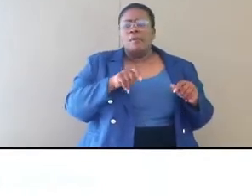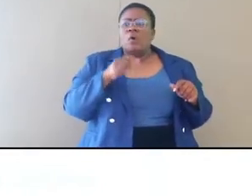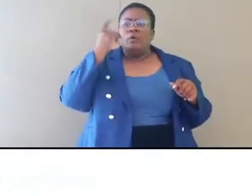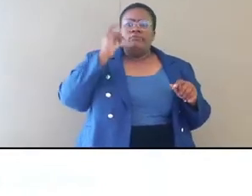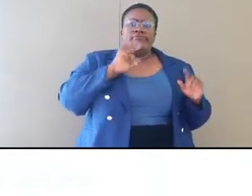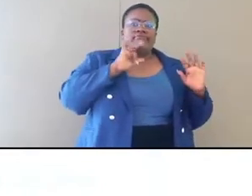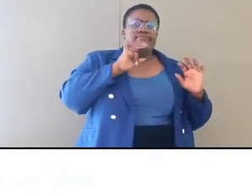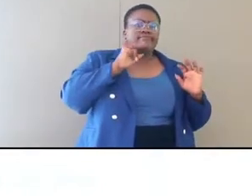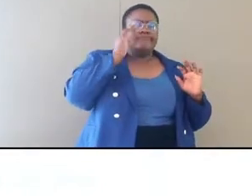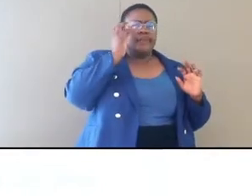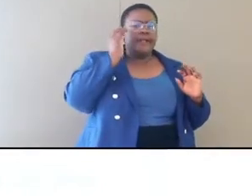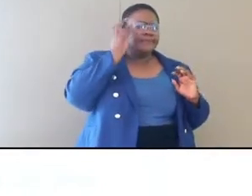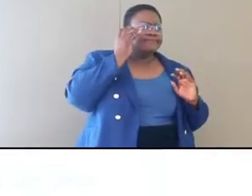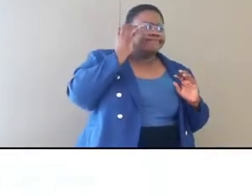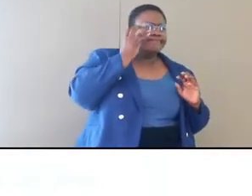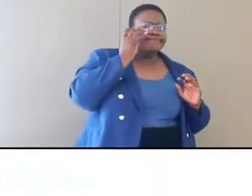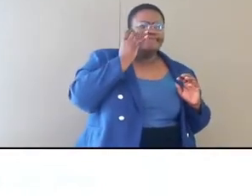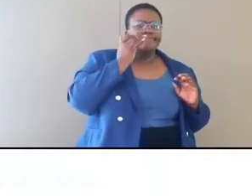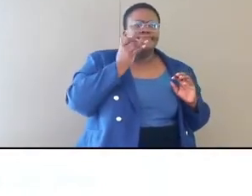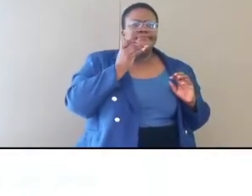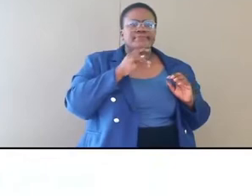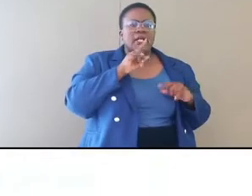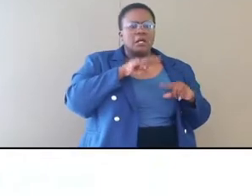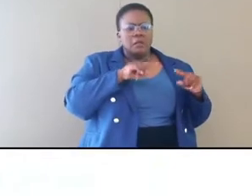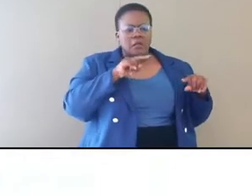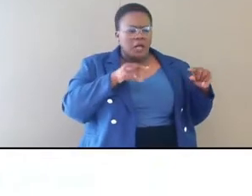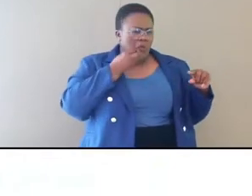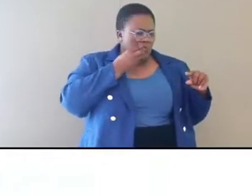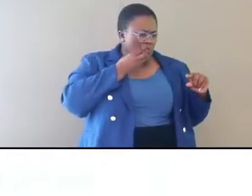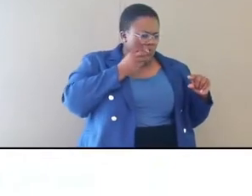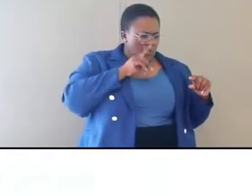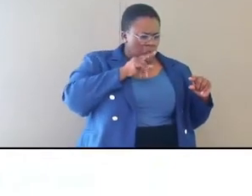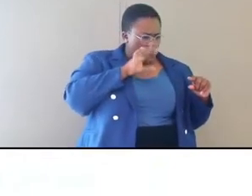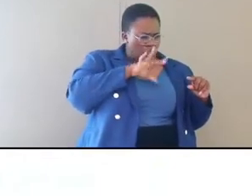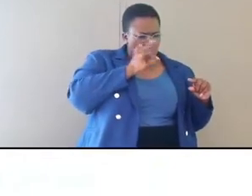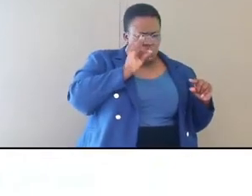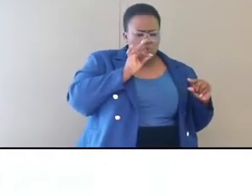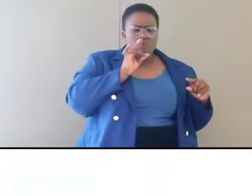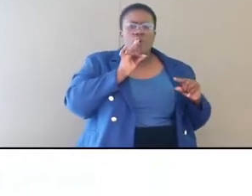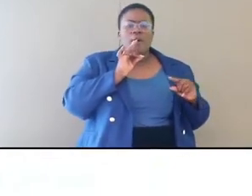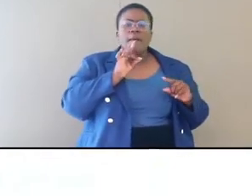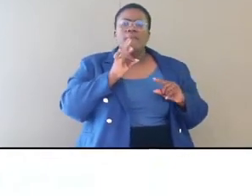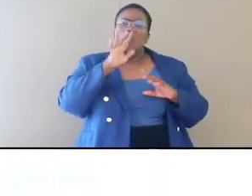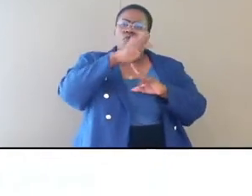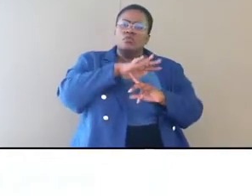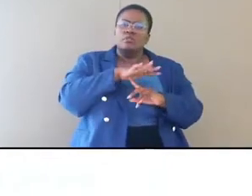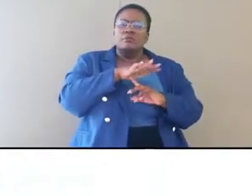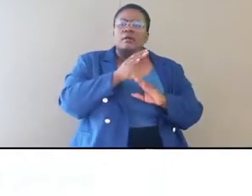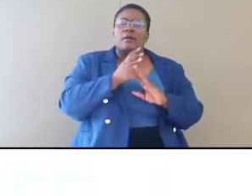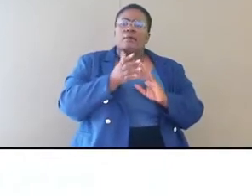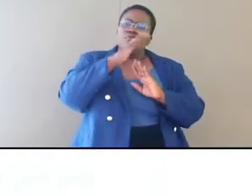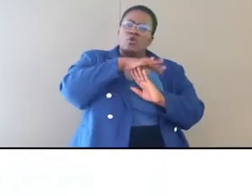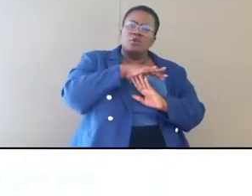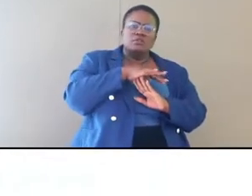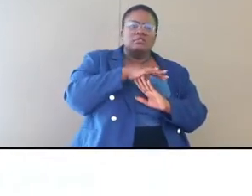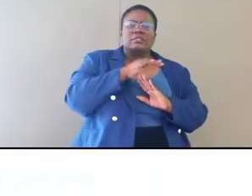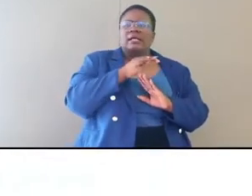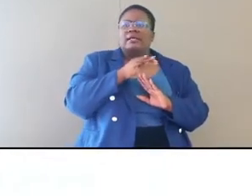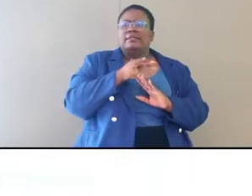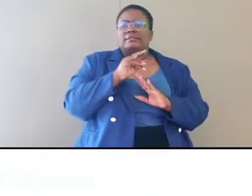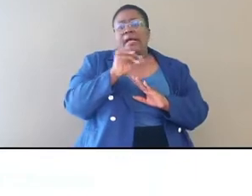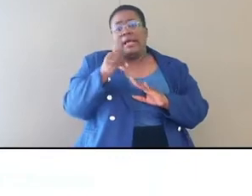it by reducing the diversity of their foods, by prioritizing non-perishable foods, so less fruit and vegetables,